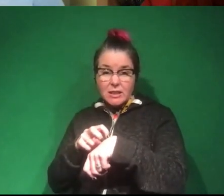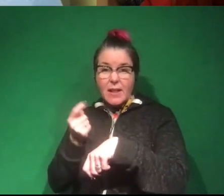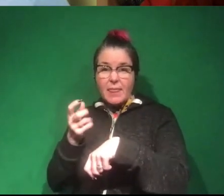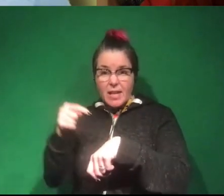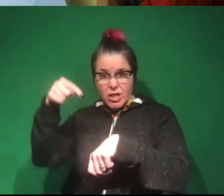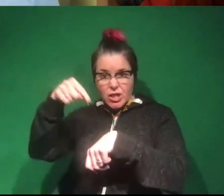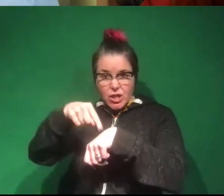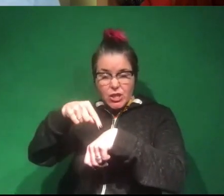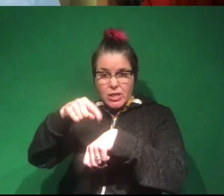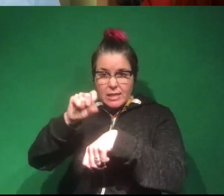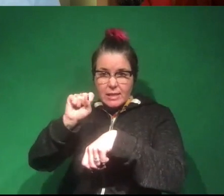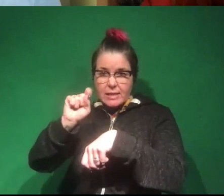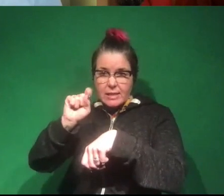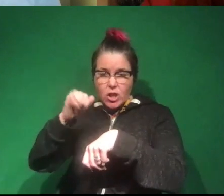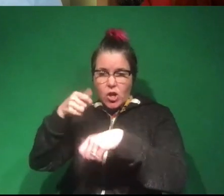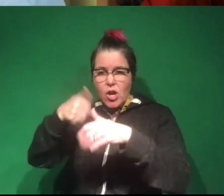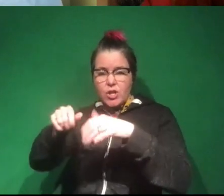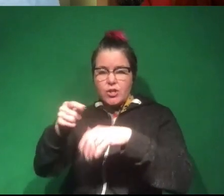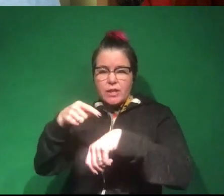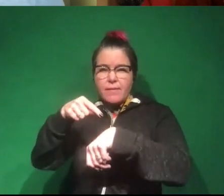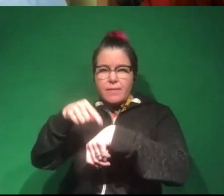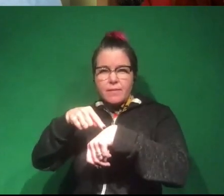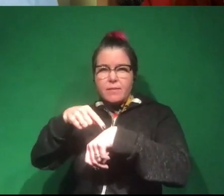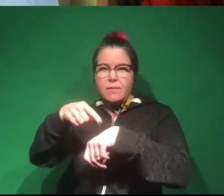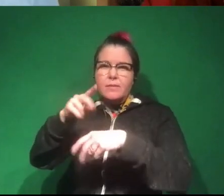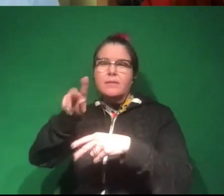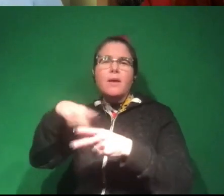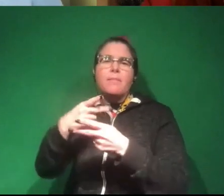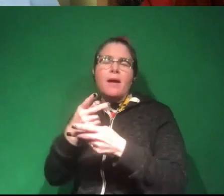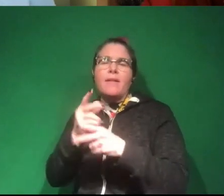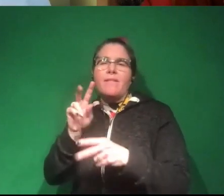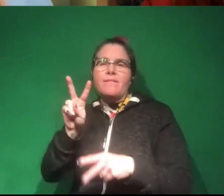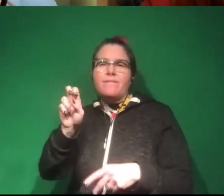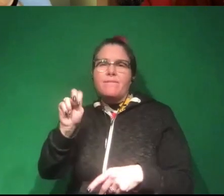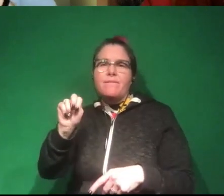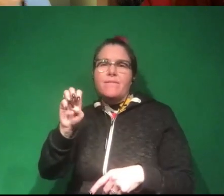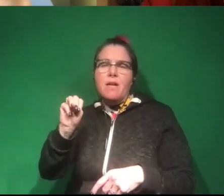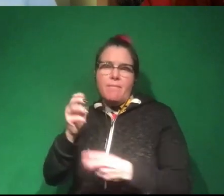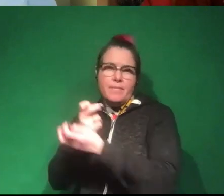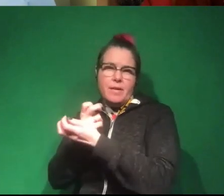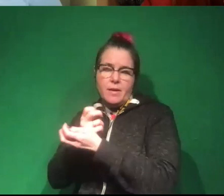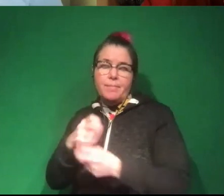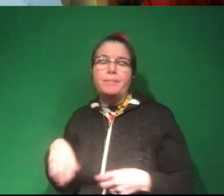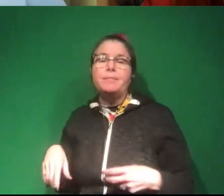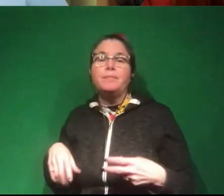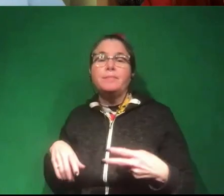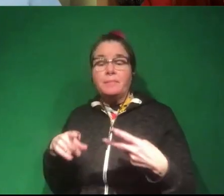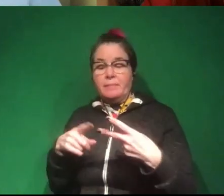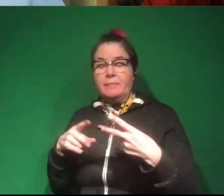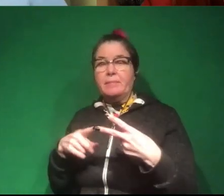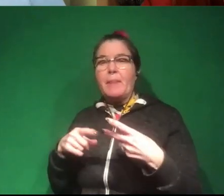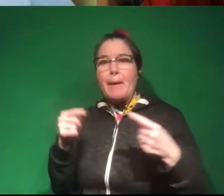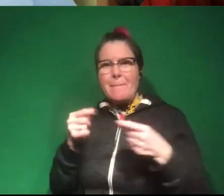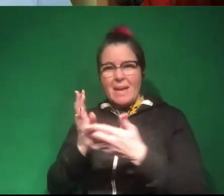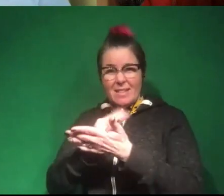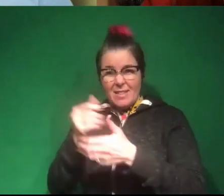stinger under your skin and inject you with some sort of venom. The Indian jumping ant on that 4-point pain index is a 1, so it wasn't that